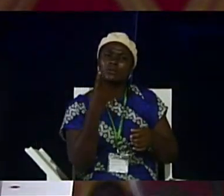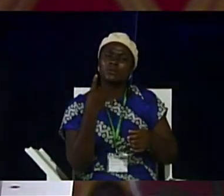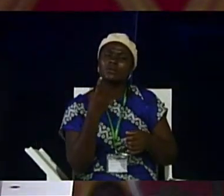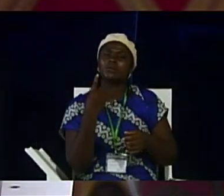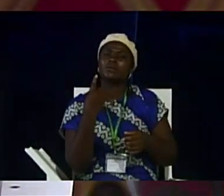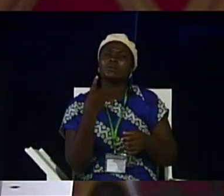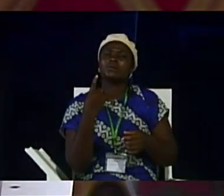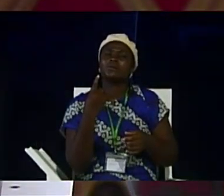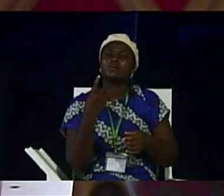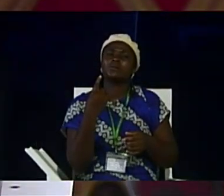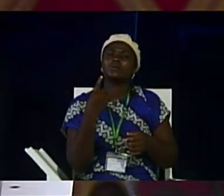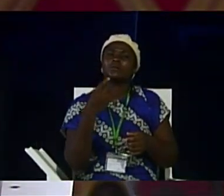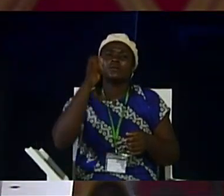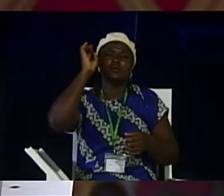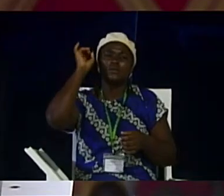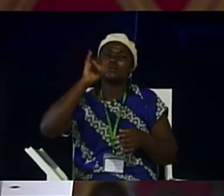is